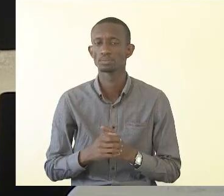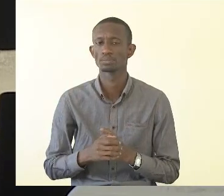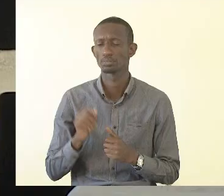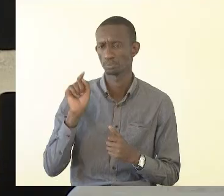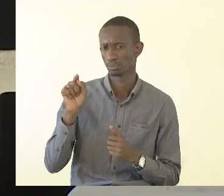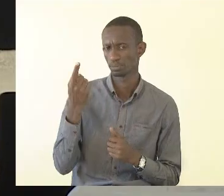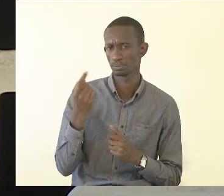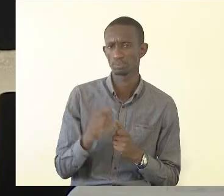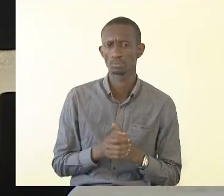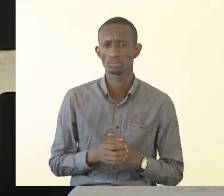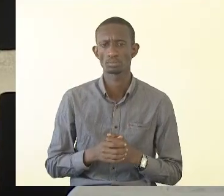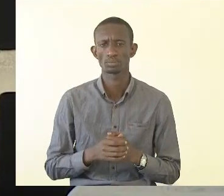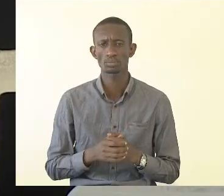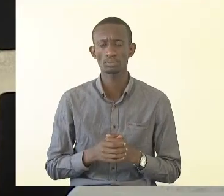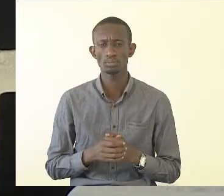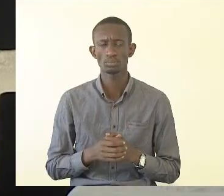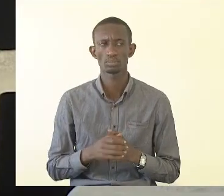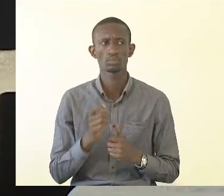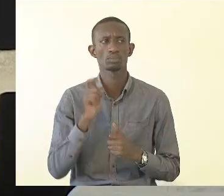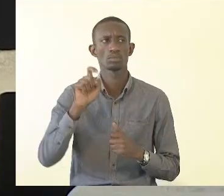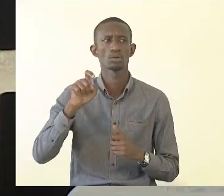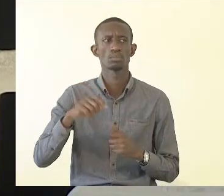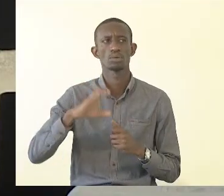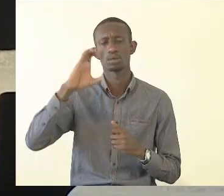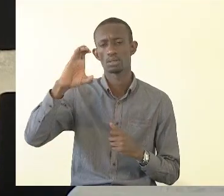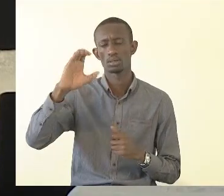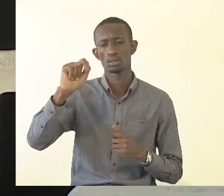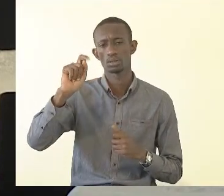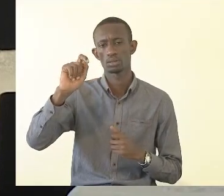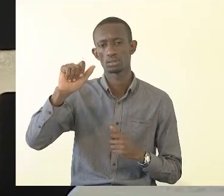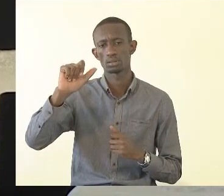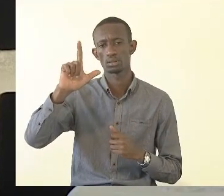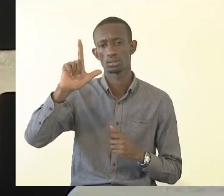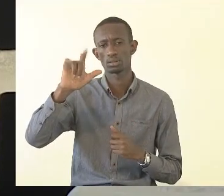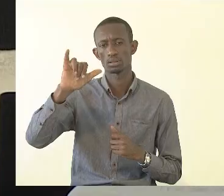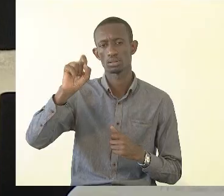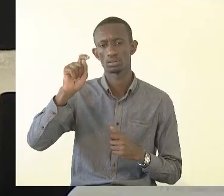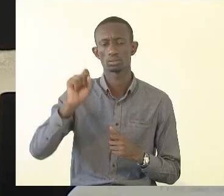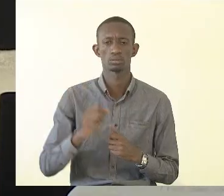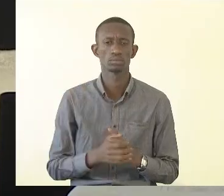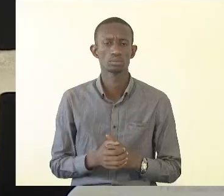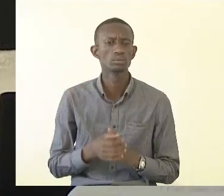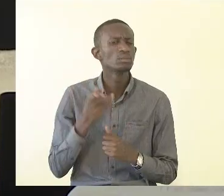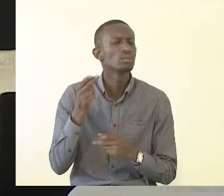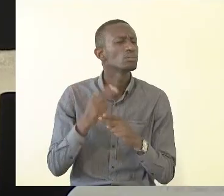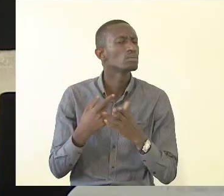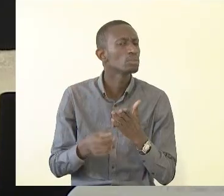catalyst. That is one condition. And what is the catalyst that is used? This is